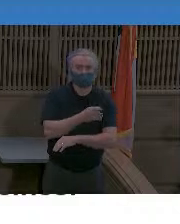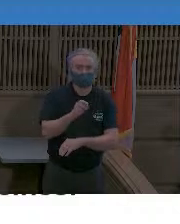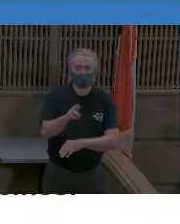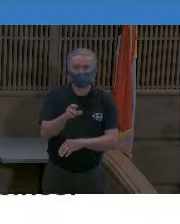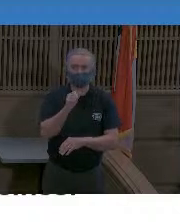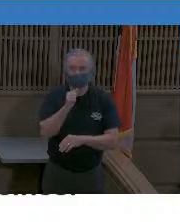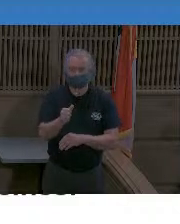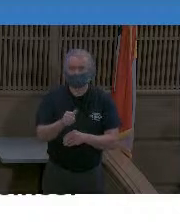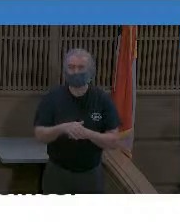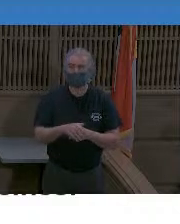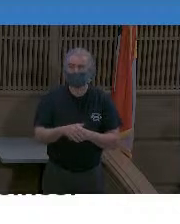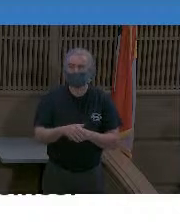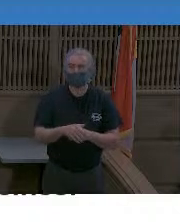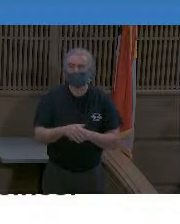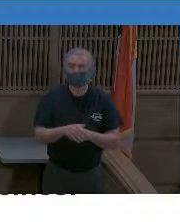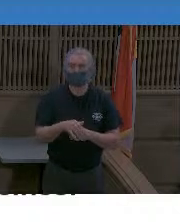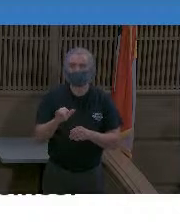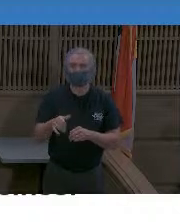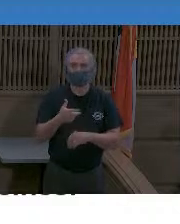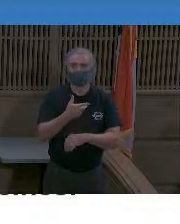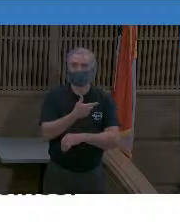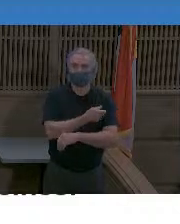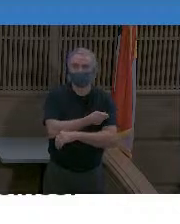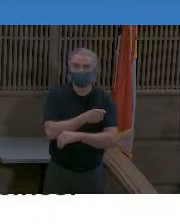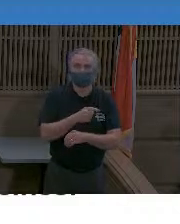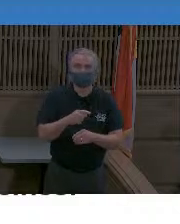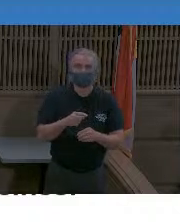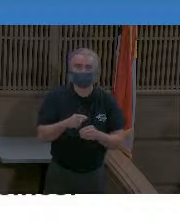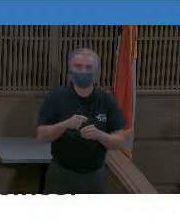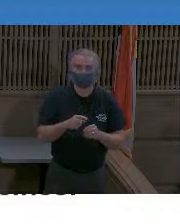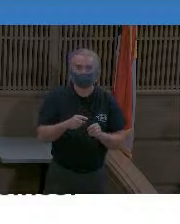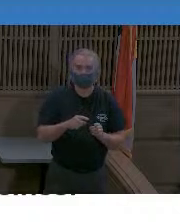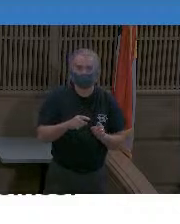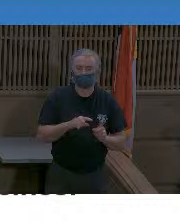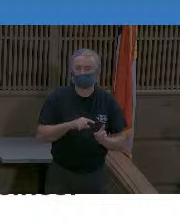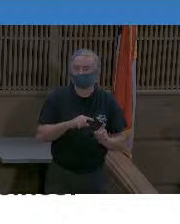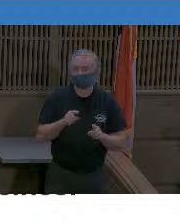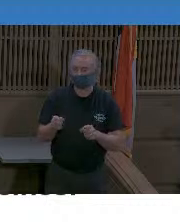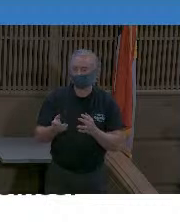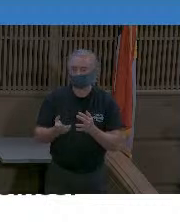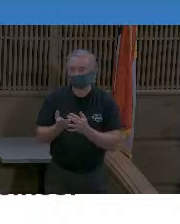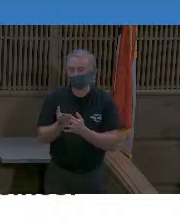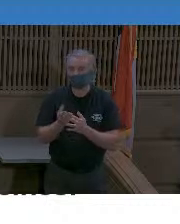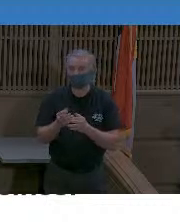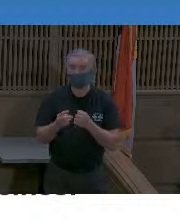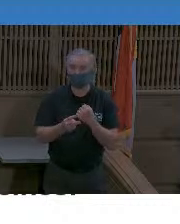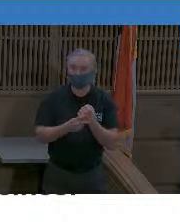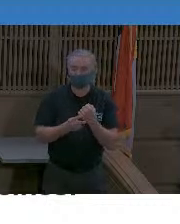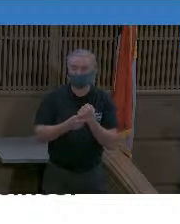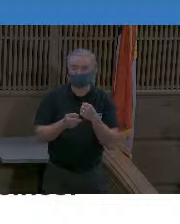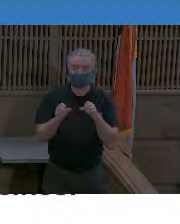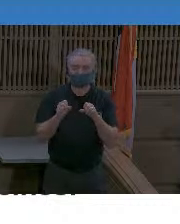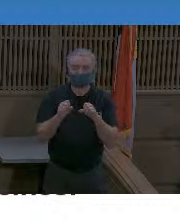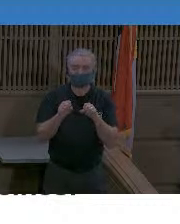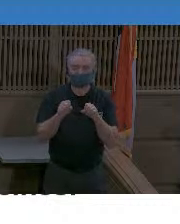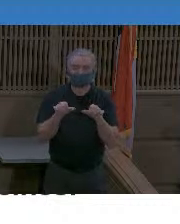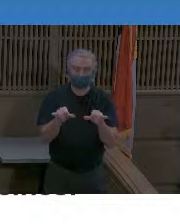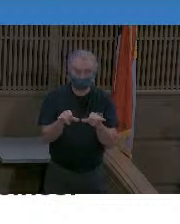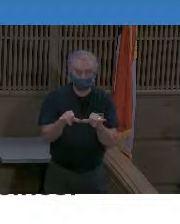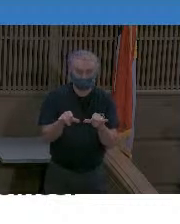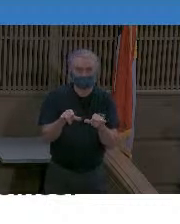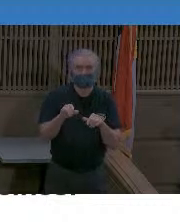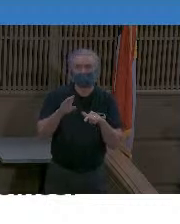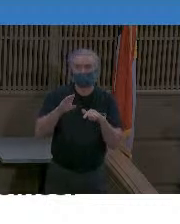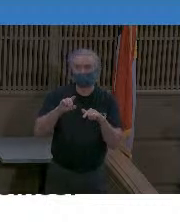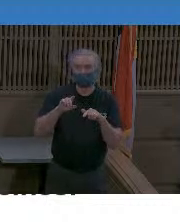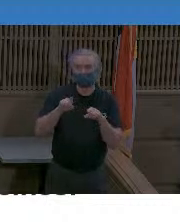I've gotten is that this vaccination went through the same safety standards as all other vaccines. And what I think